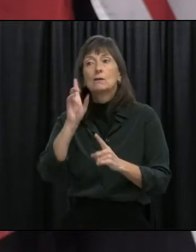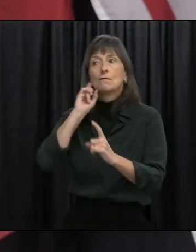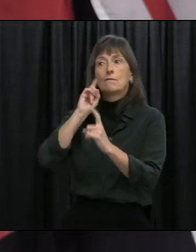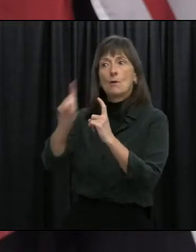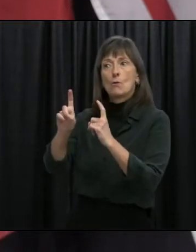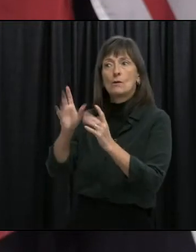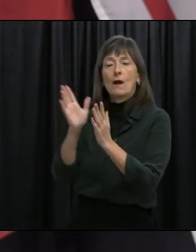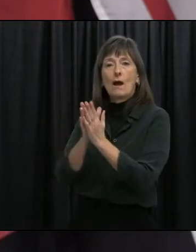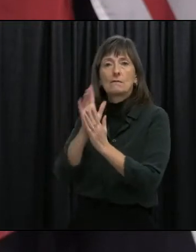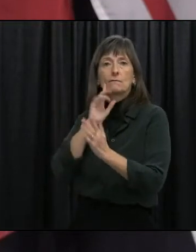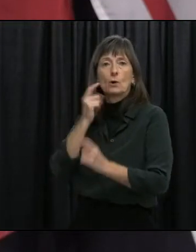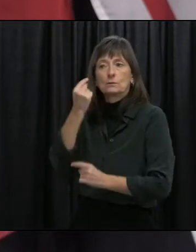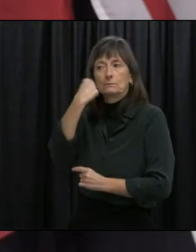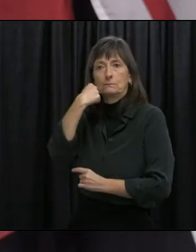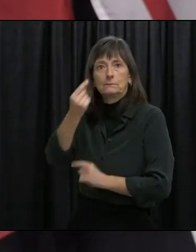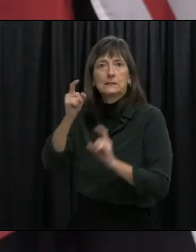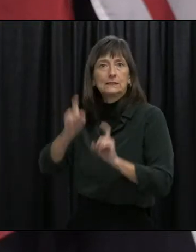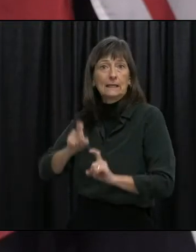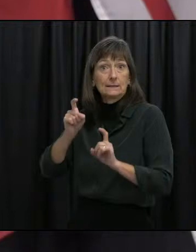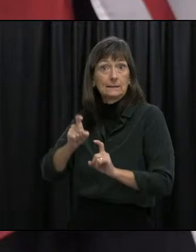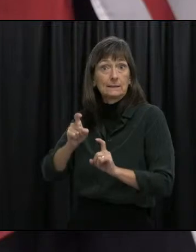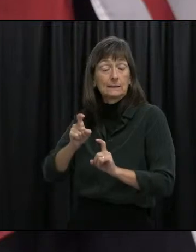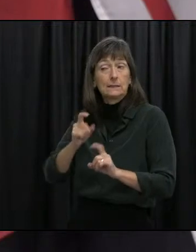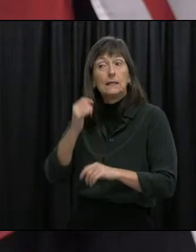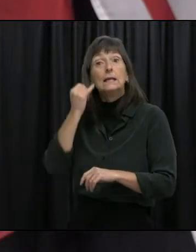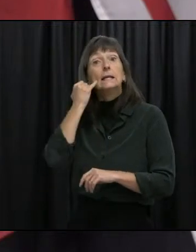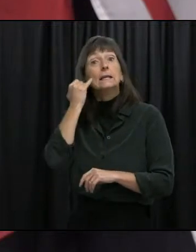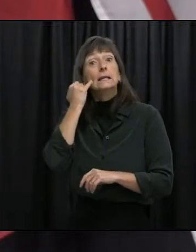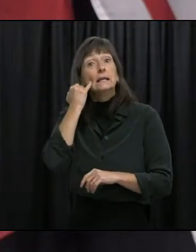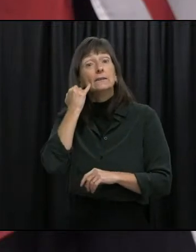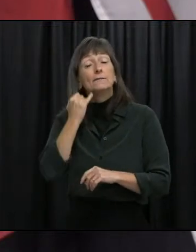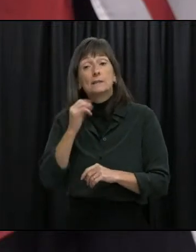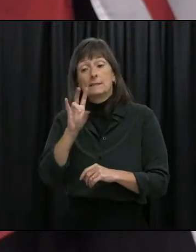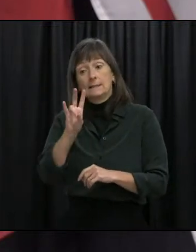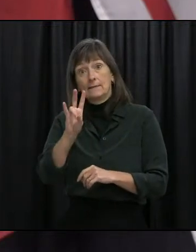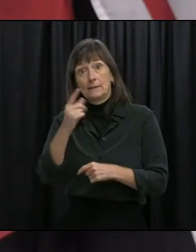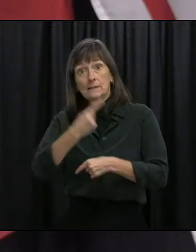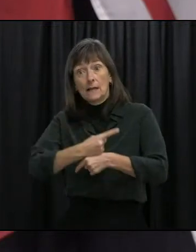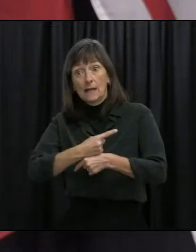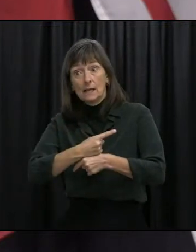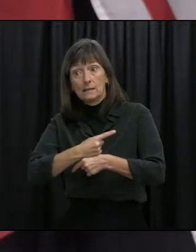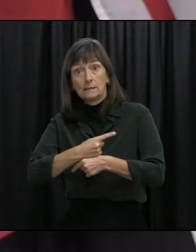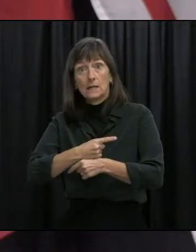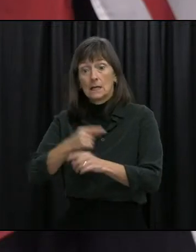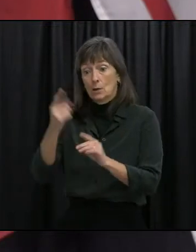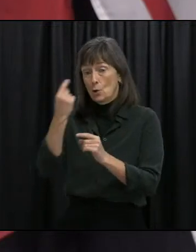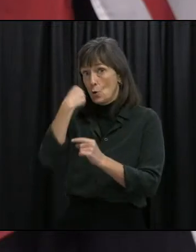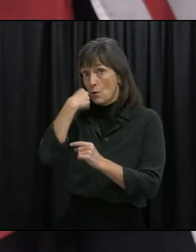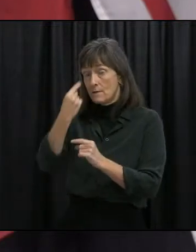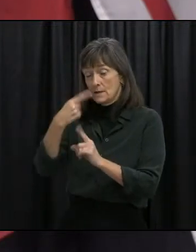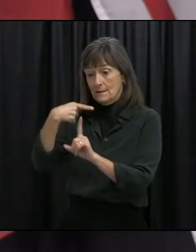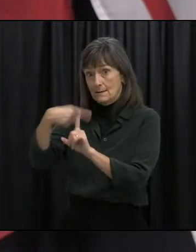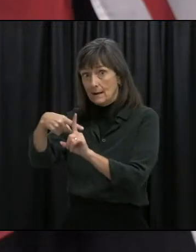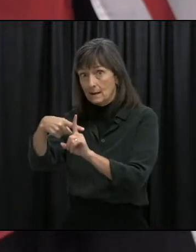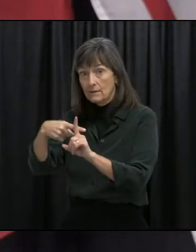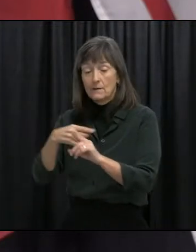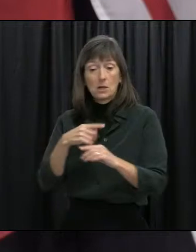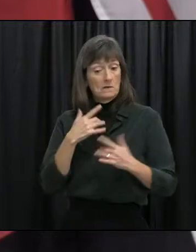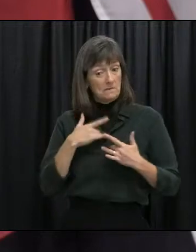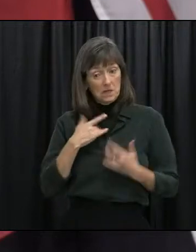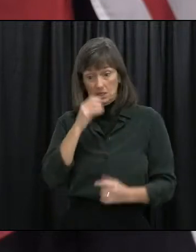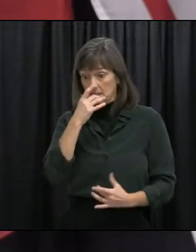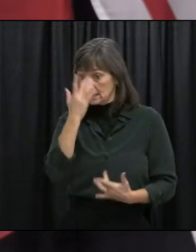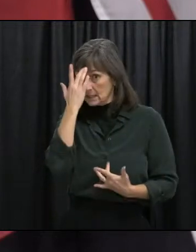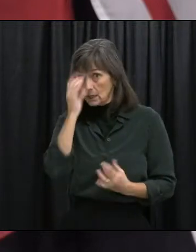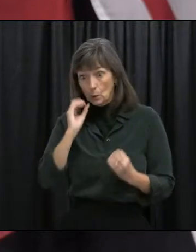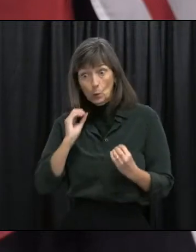test. By day 7, if they have completed 7 days, have a negative test and no symptoms, then